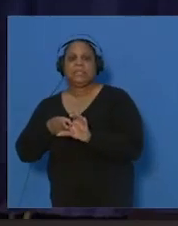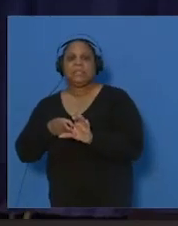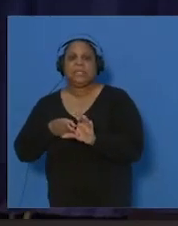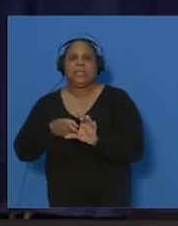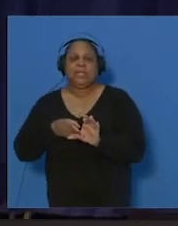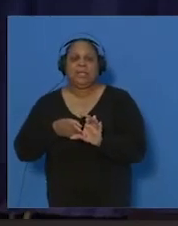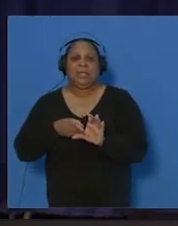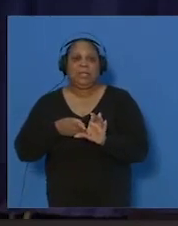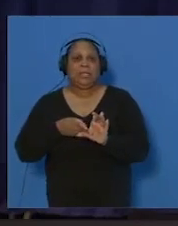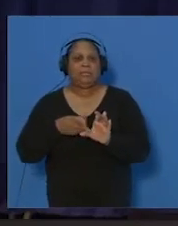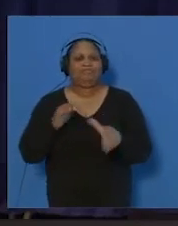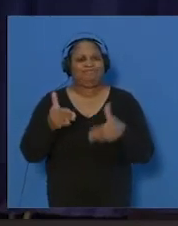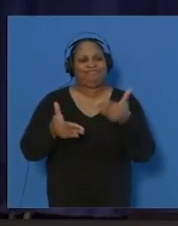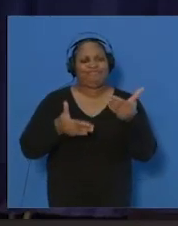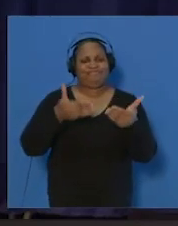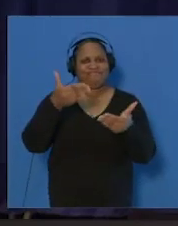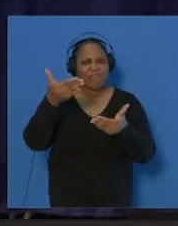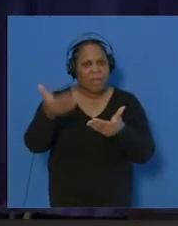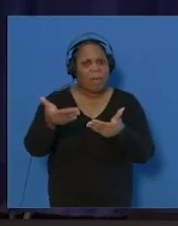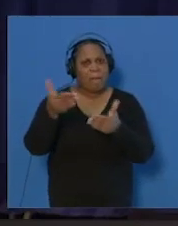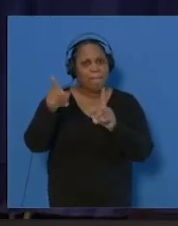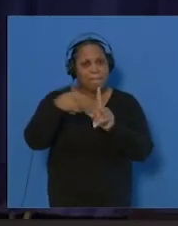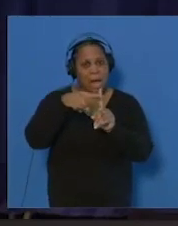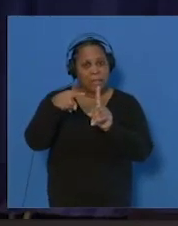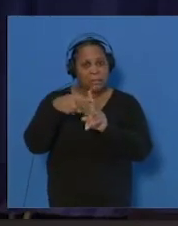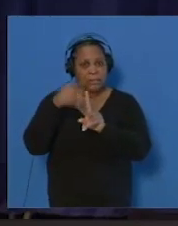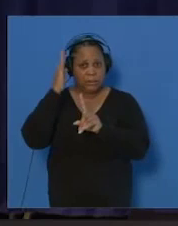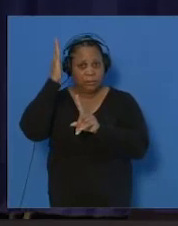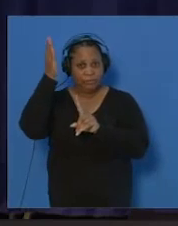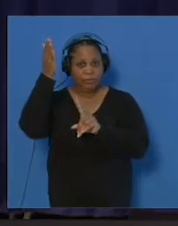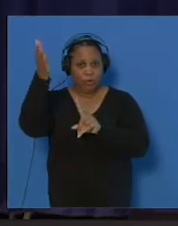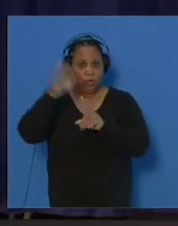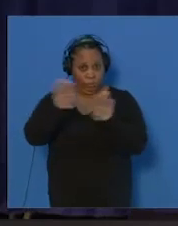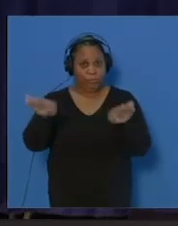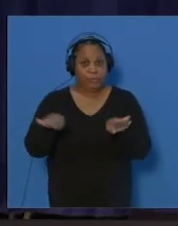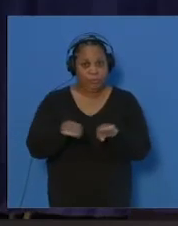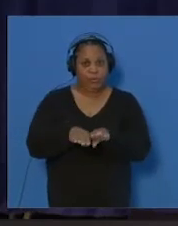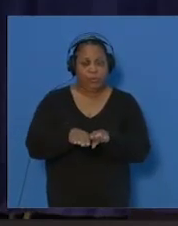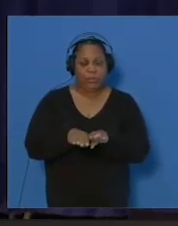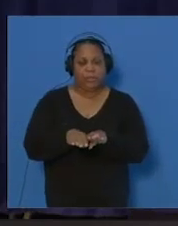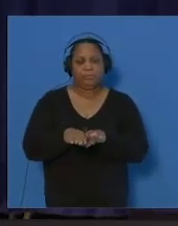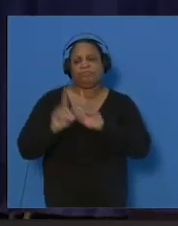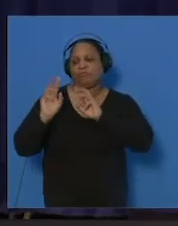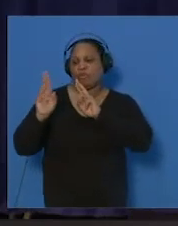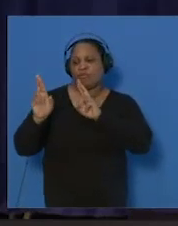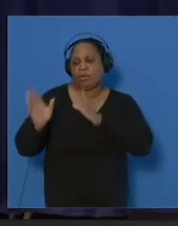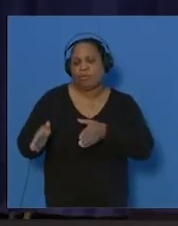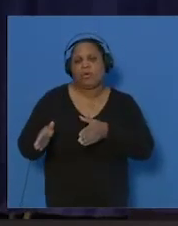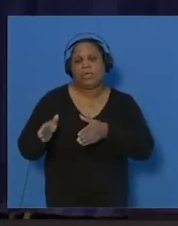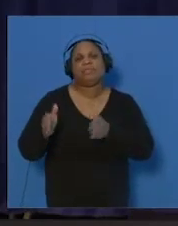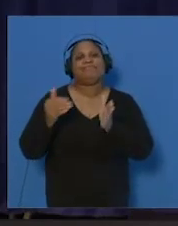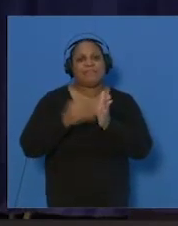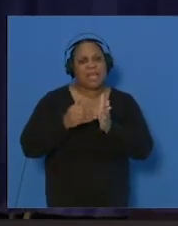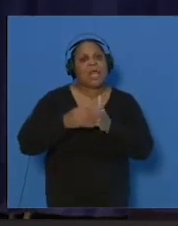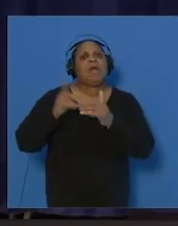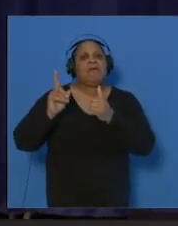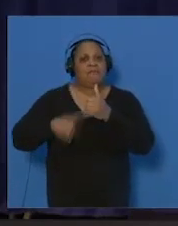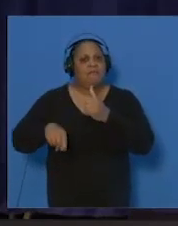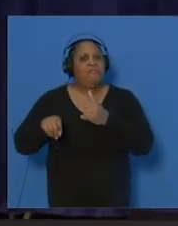and contributing positively to Bermuda's future. Right. One final question, again for you, sir.